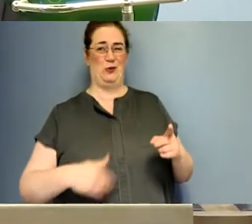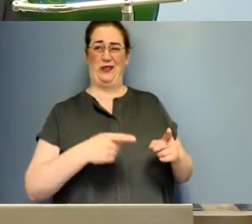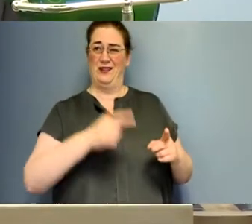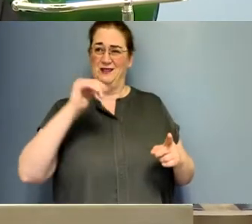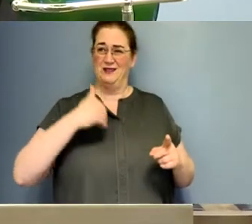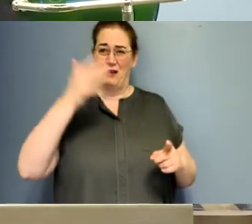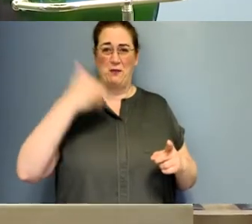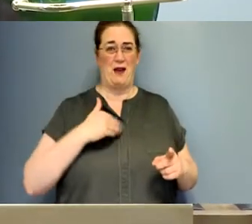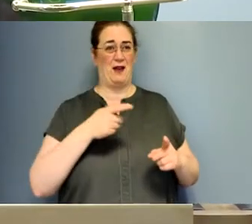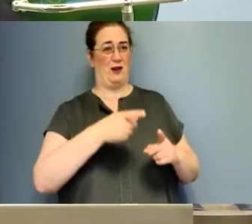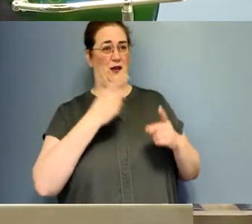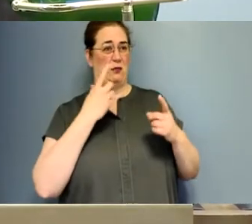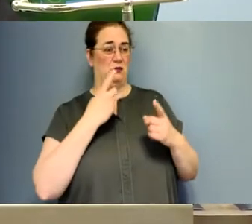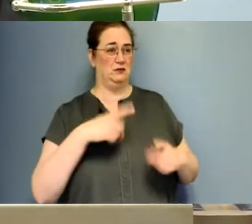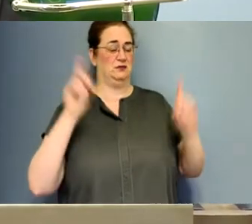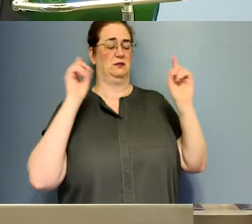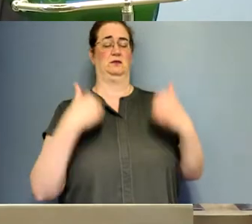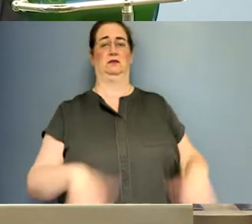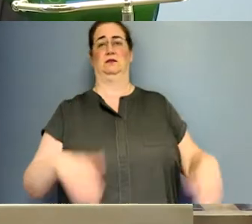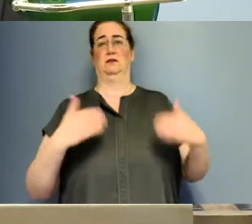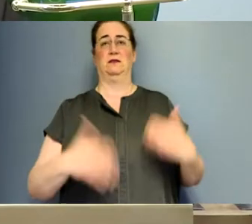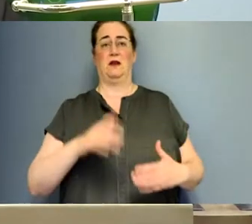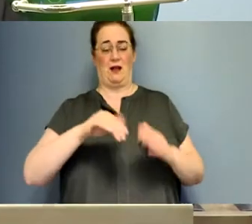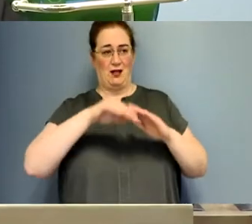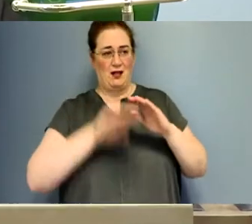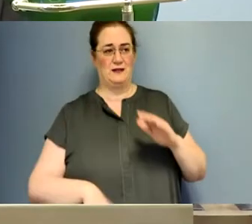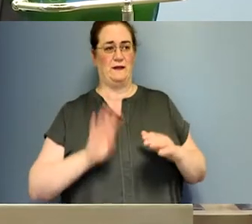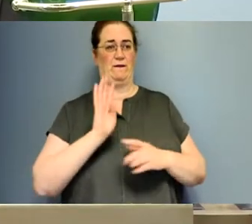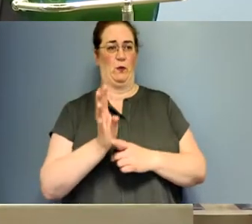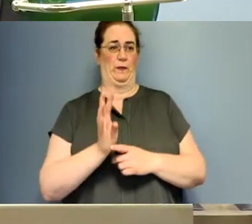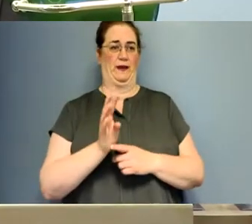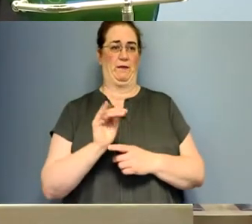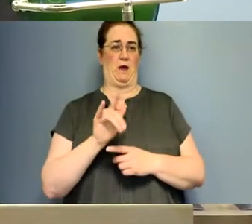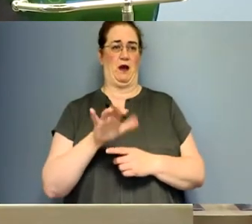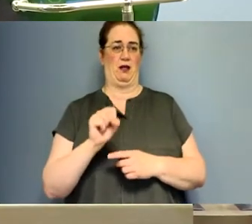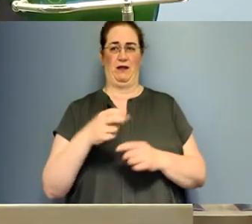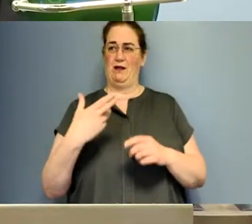Gary, you've been able to accomplish under 4 minute